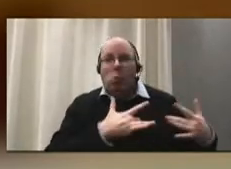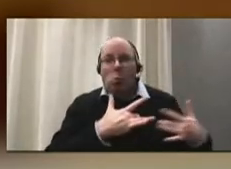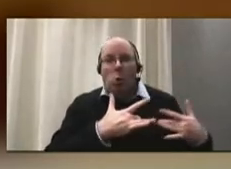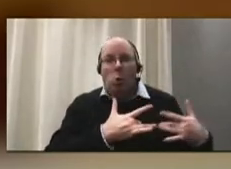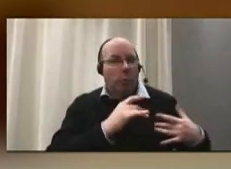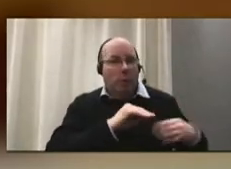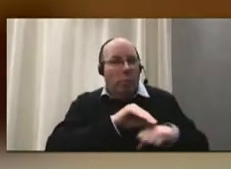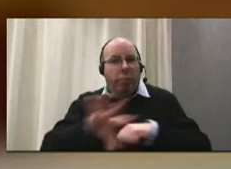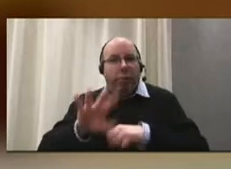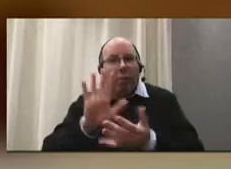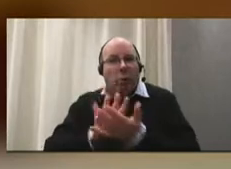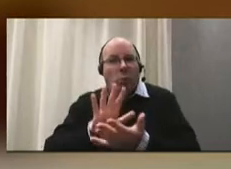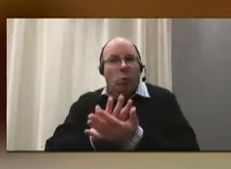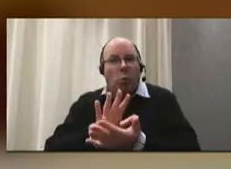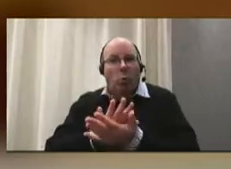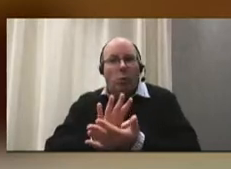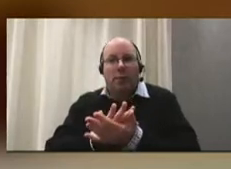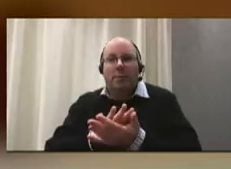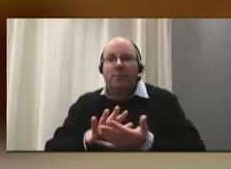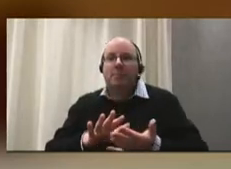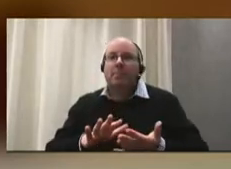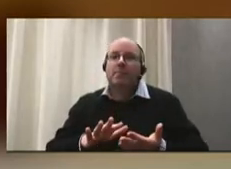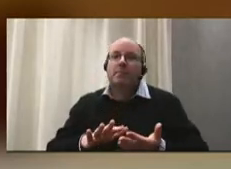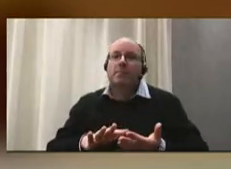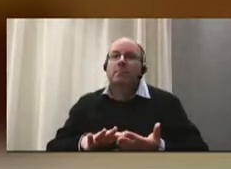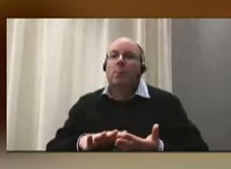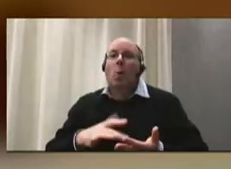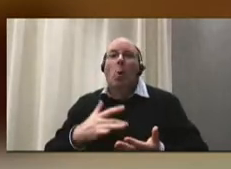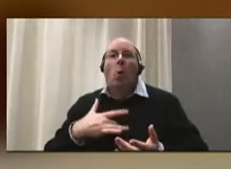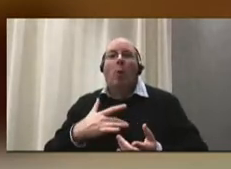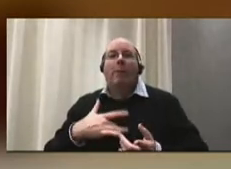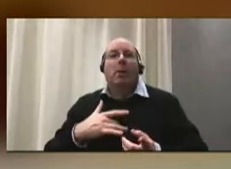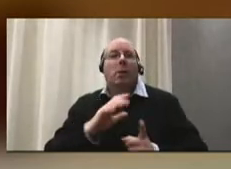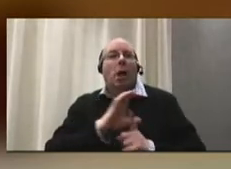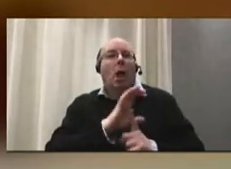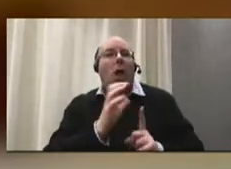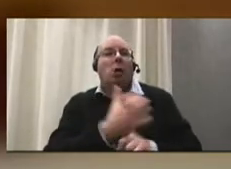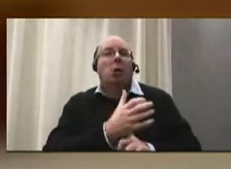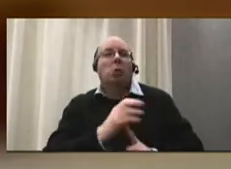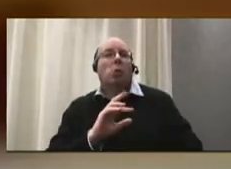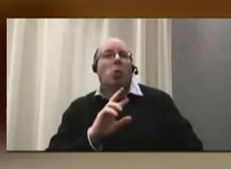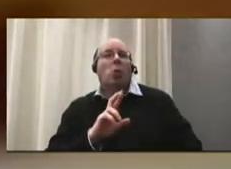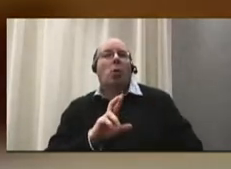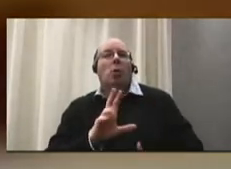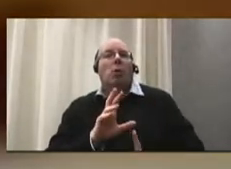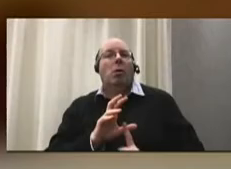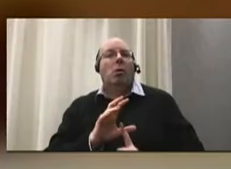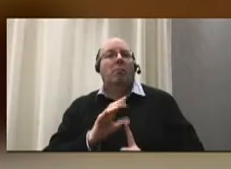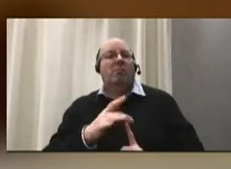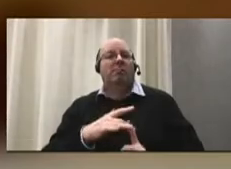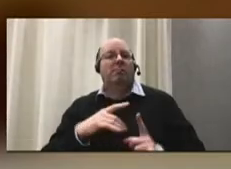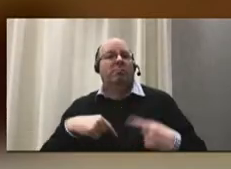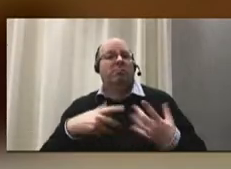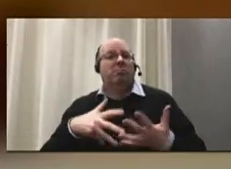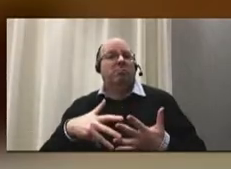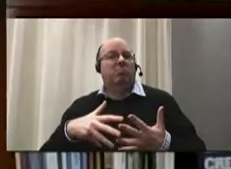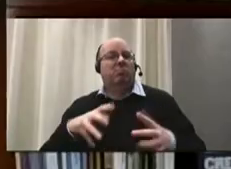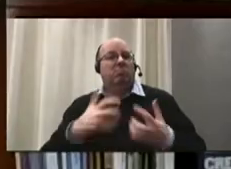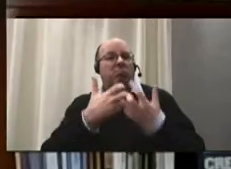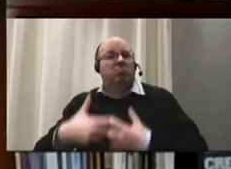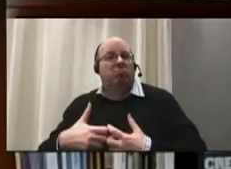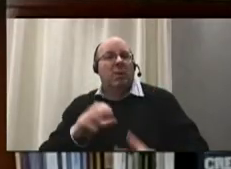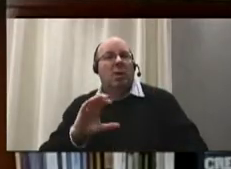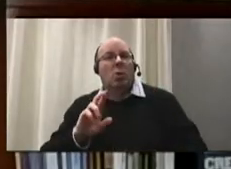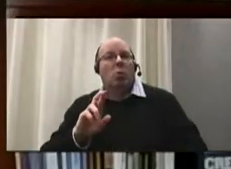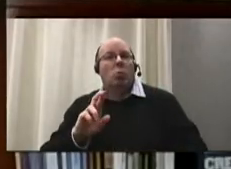of cultural racism, things, they're not listened to by school authorities. So we have to find a